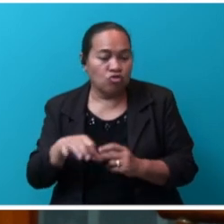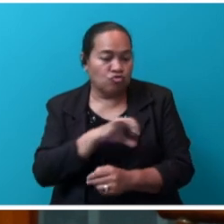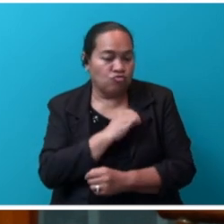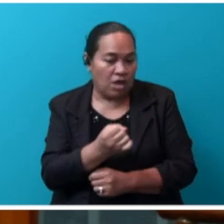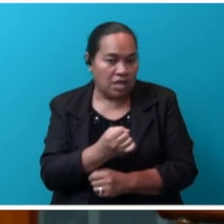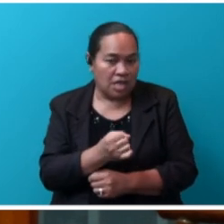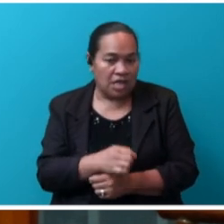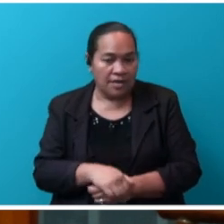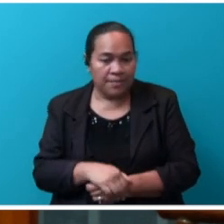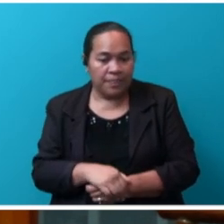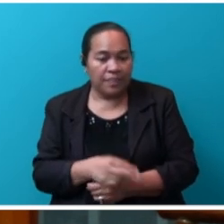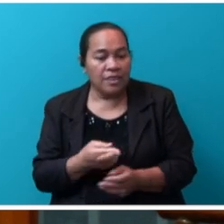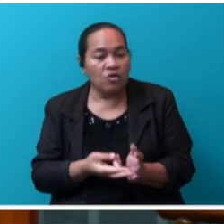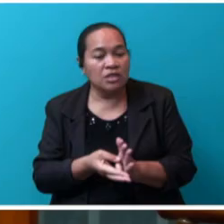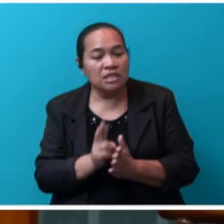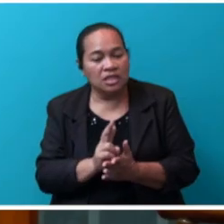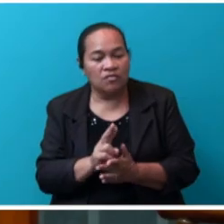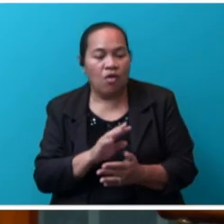of our communities.